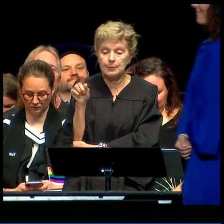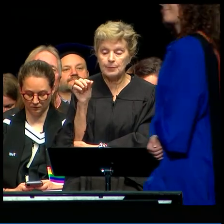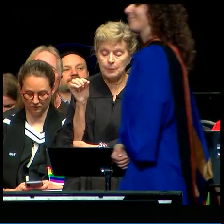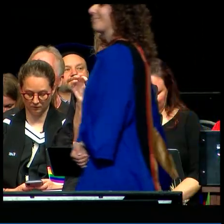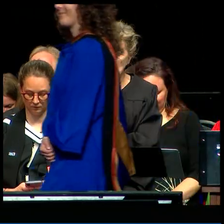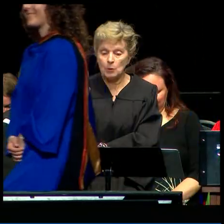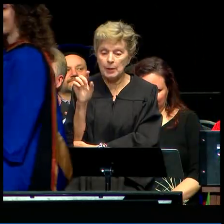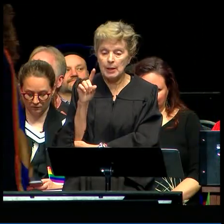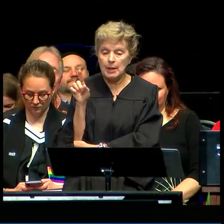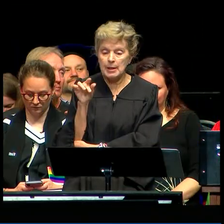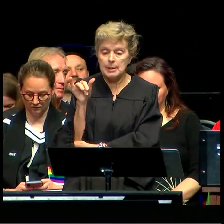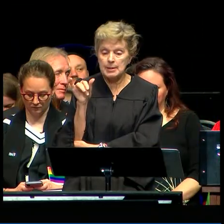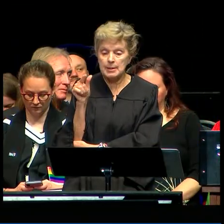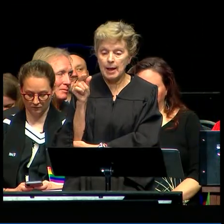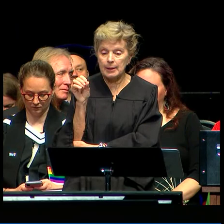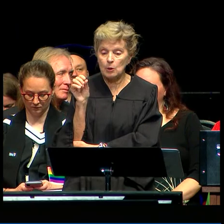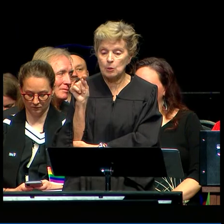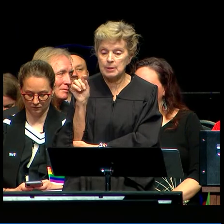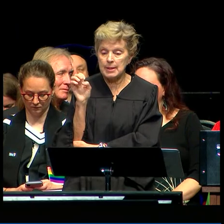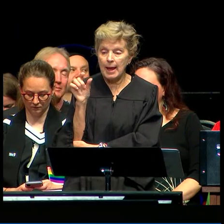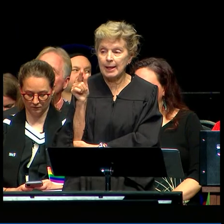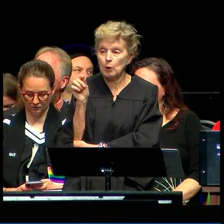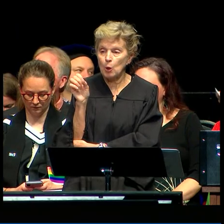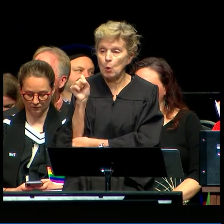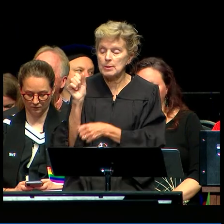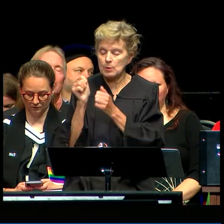Zoe Zygotegos, with distinction.